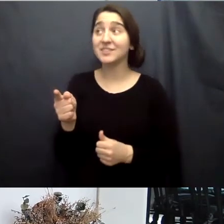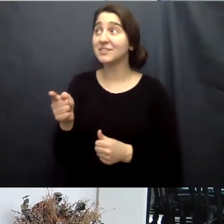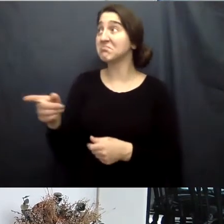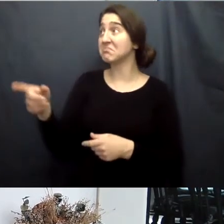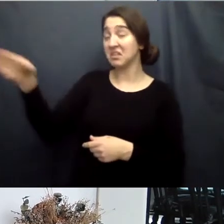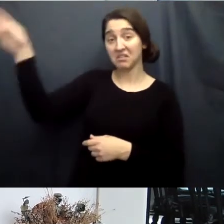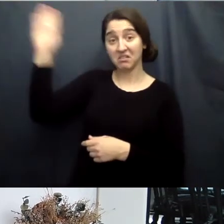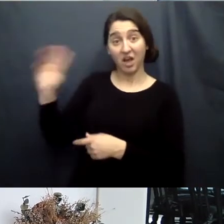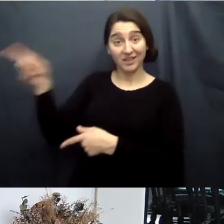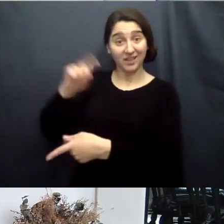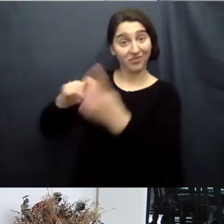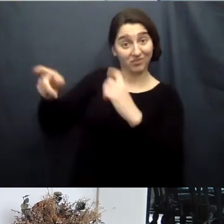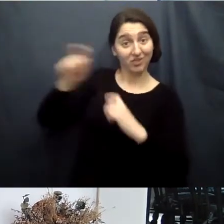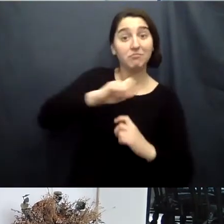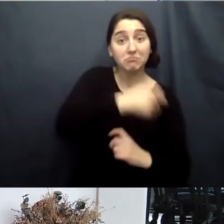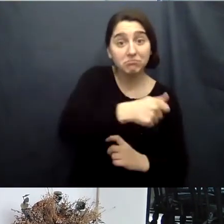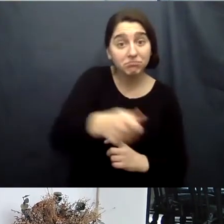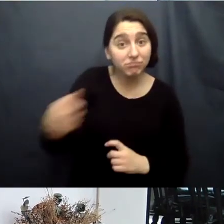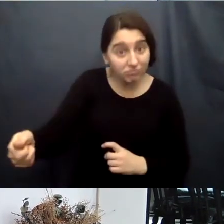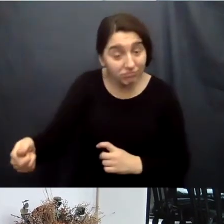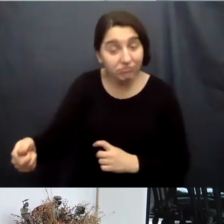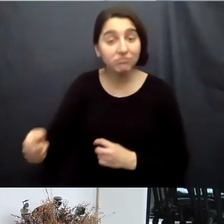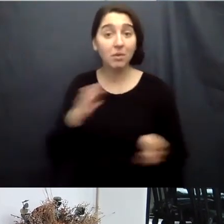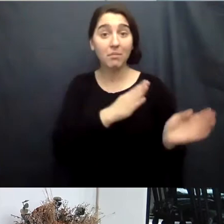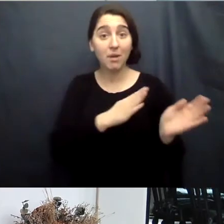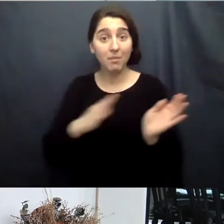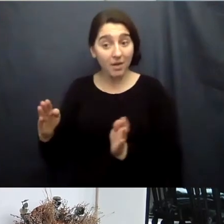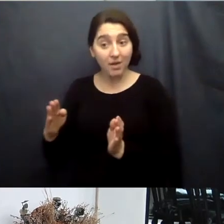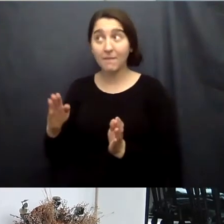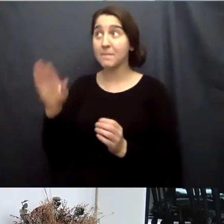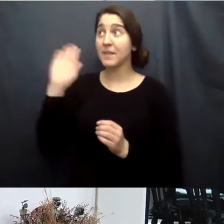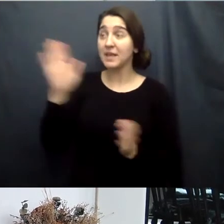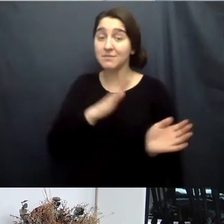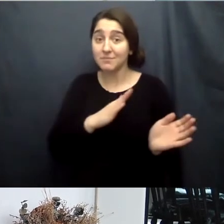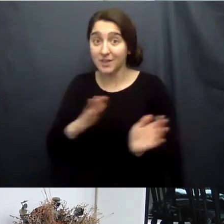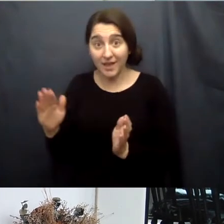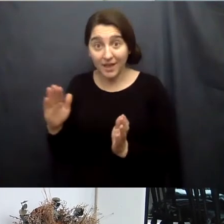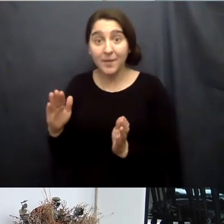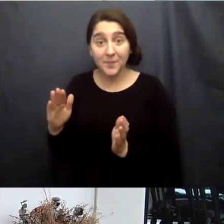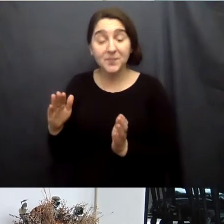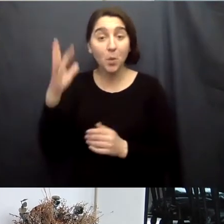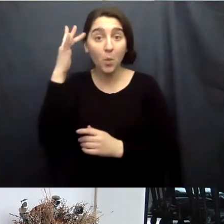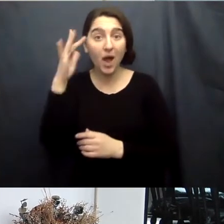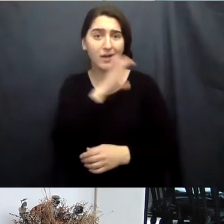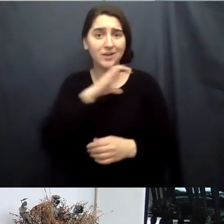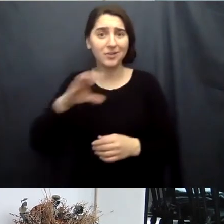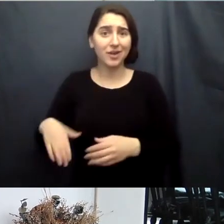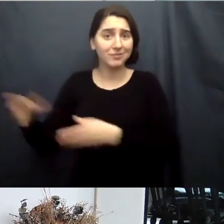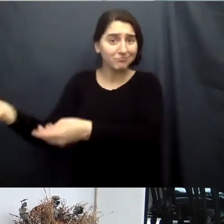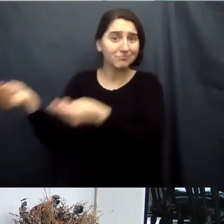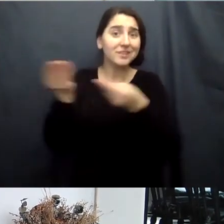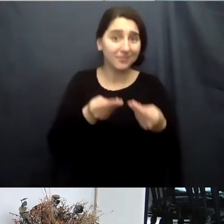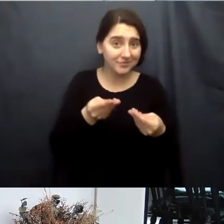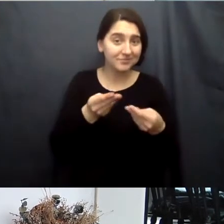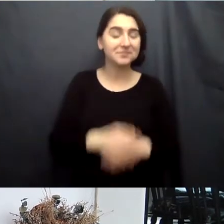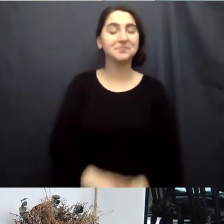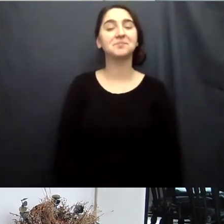Each one of us has received a special gift in preparation to what Christ has given.